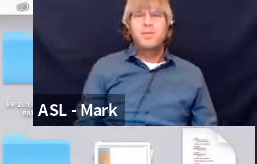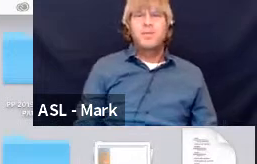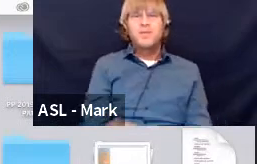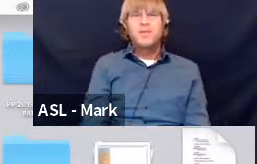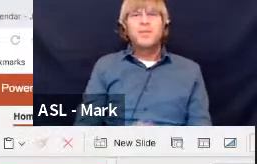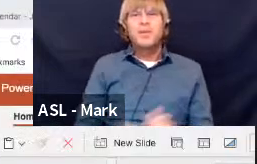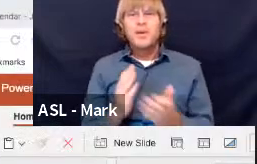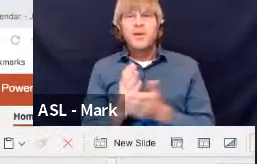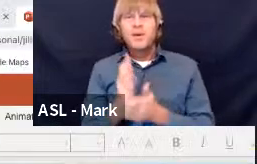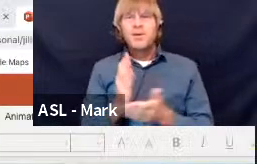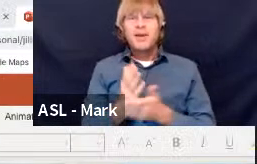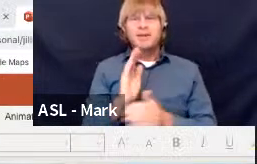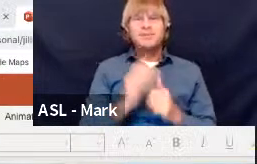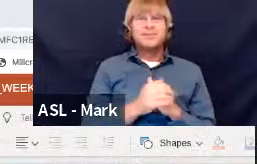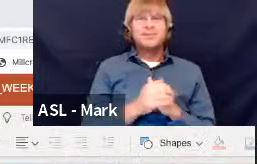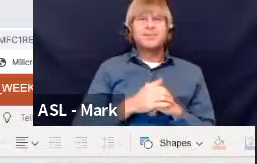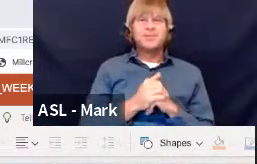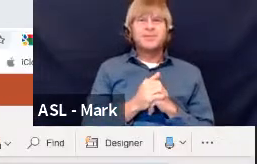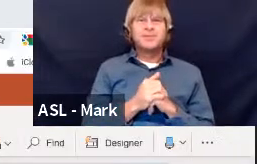Okay.